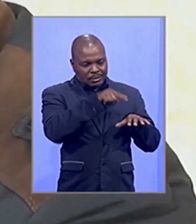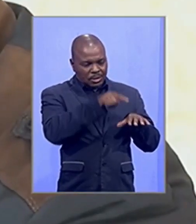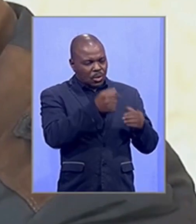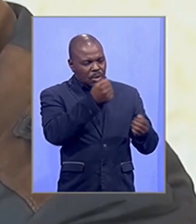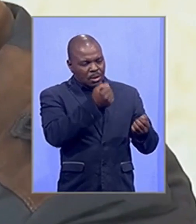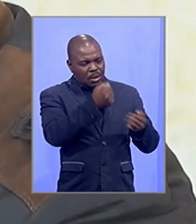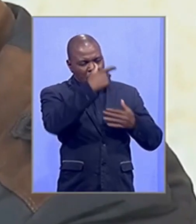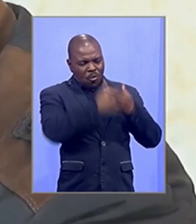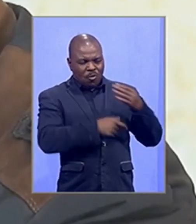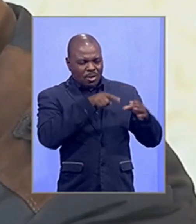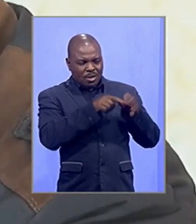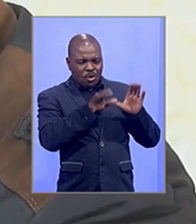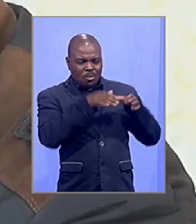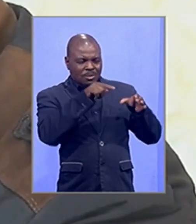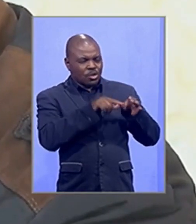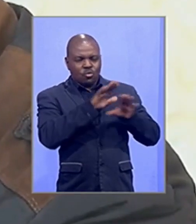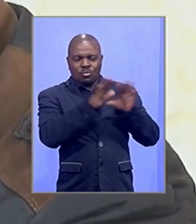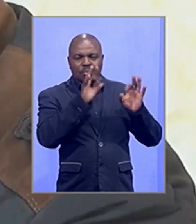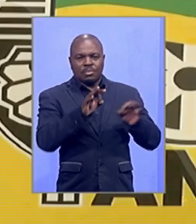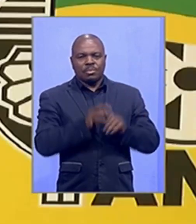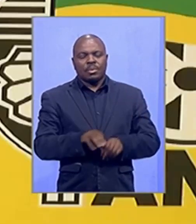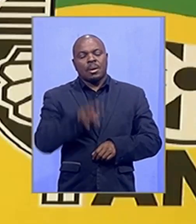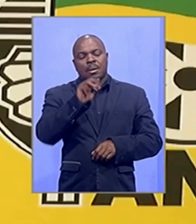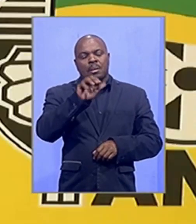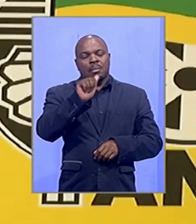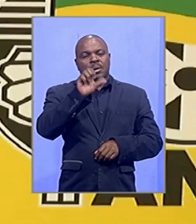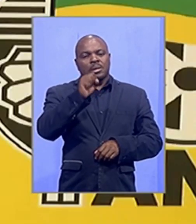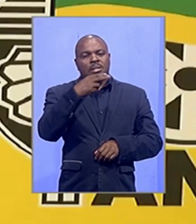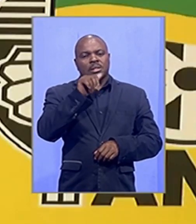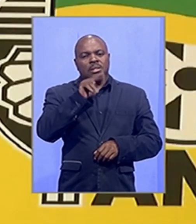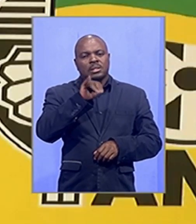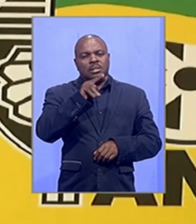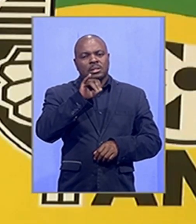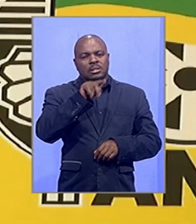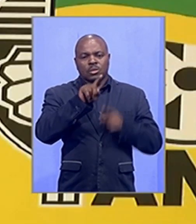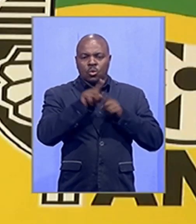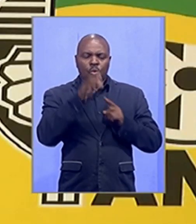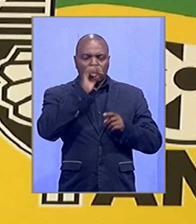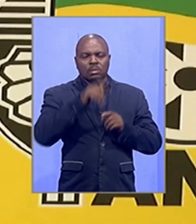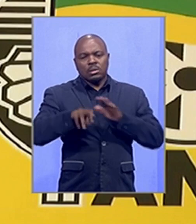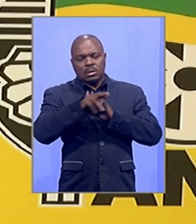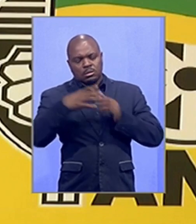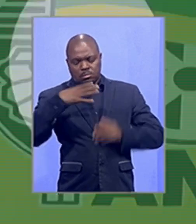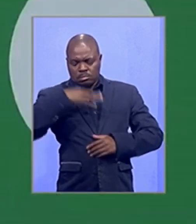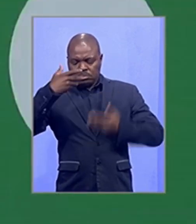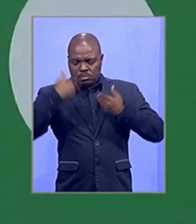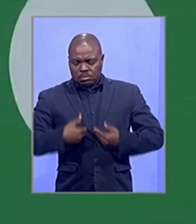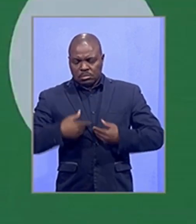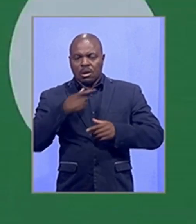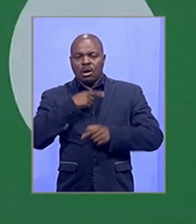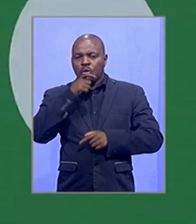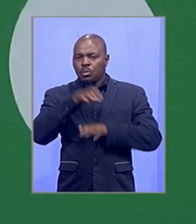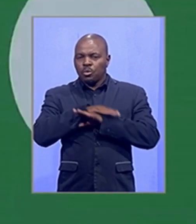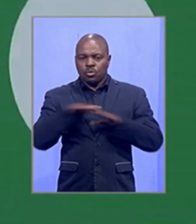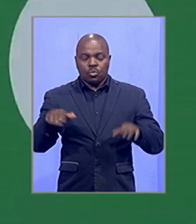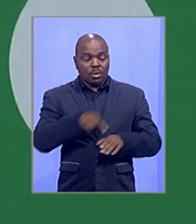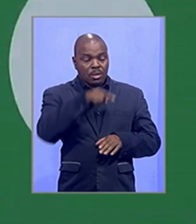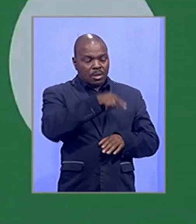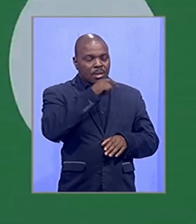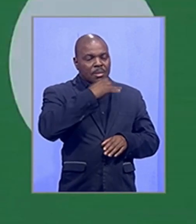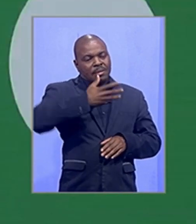molaong. Mashinini o totobaditse fa tlhopilwe ke makala, mme o ganne go tshwaela go ya pele. Lekoko le tla nna le monastilo wa